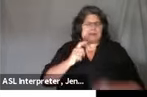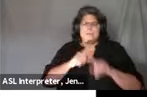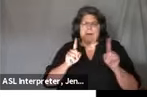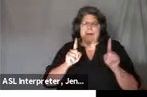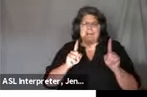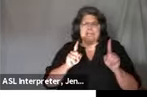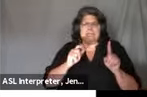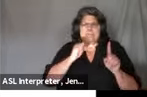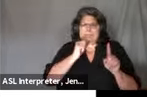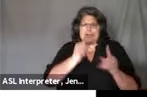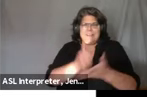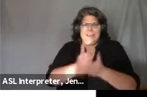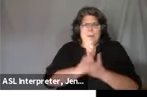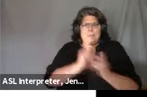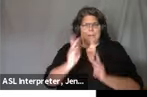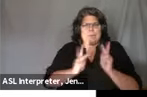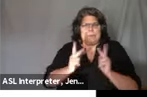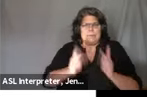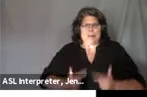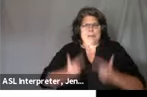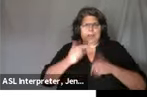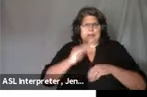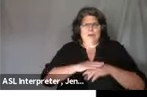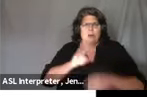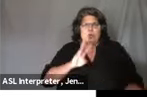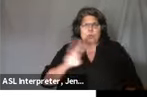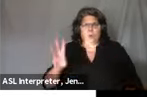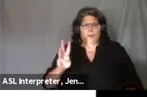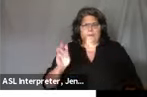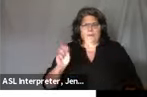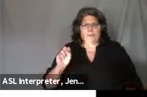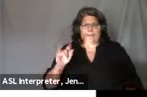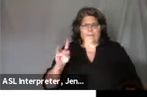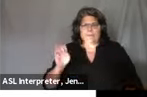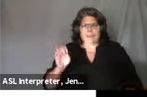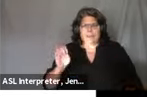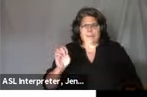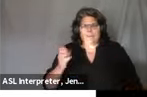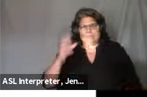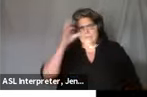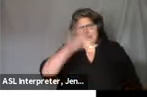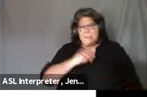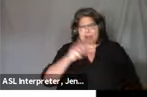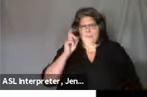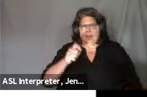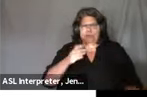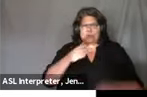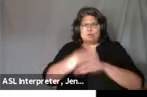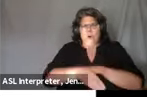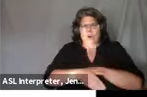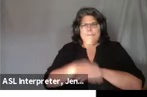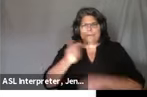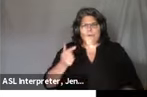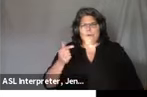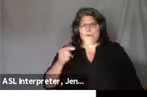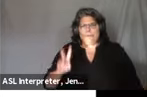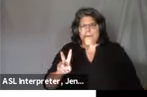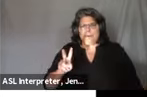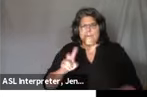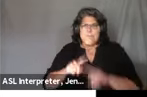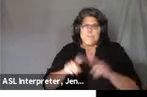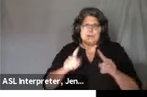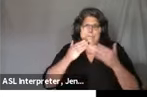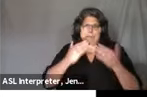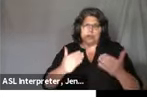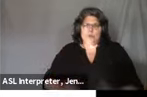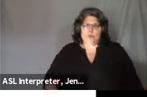it doesn't help us on the west side. So I guess we'll just have to be crossing over that Guerneville area. But thank you. Yeah, it's pretty